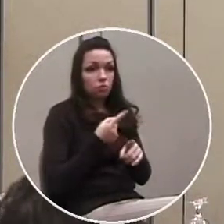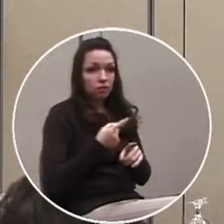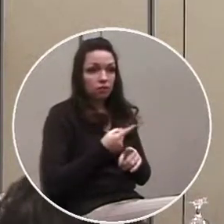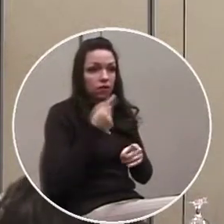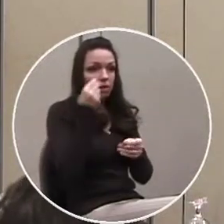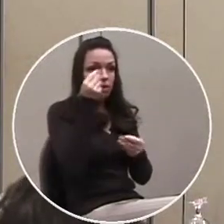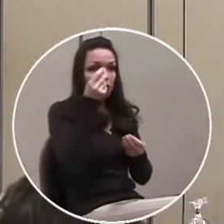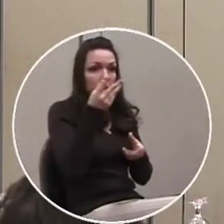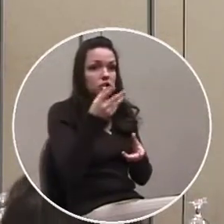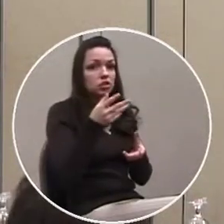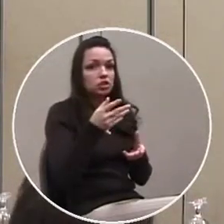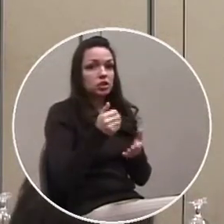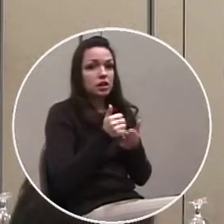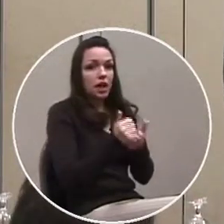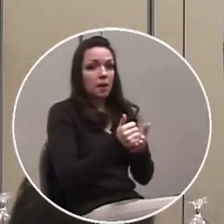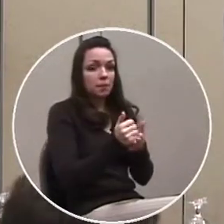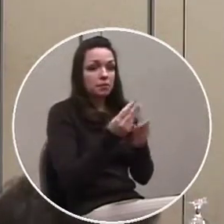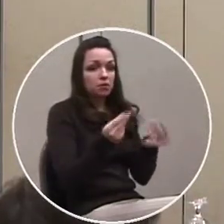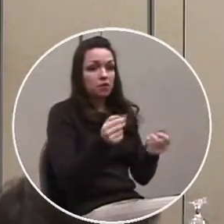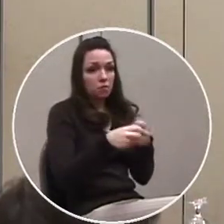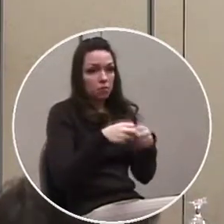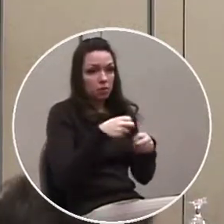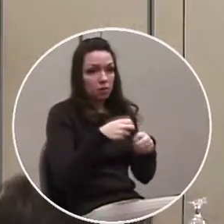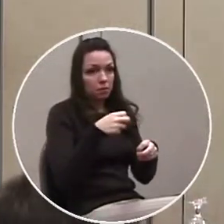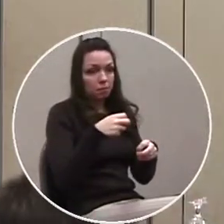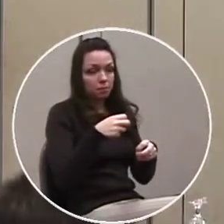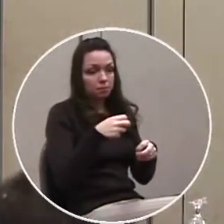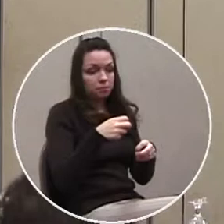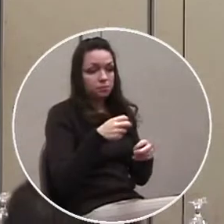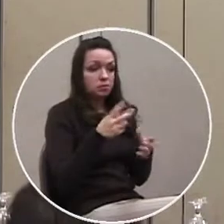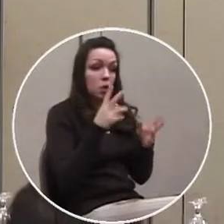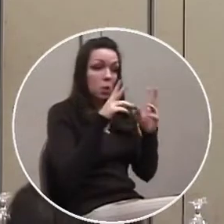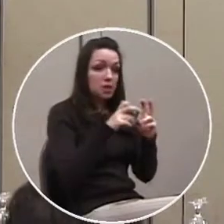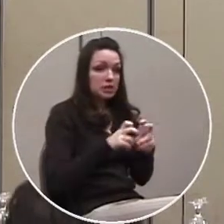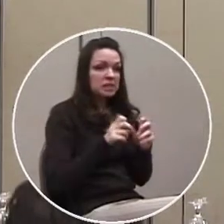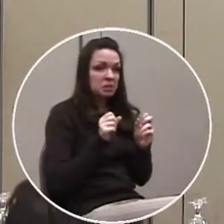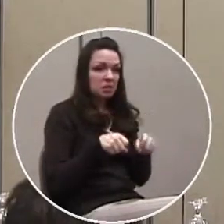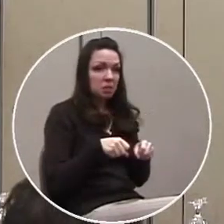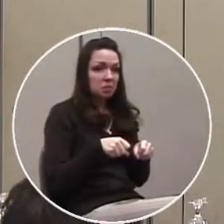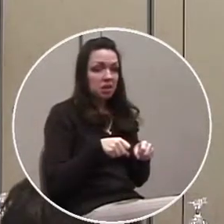us answer a question or solve a problem. So assessment can be